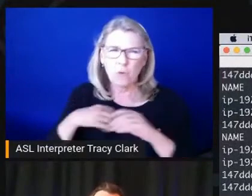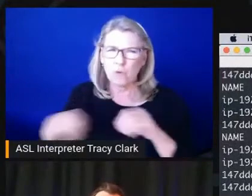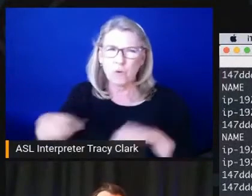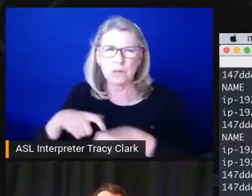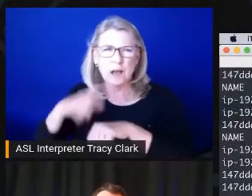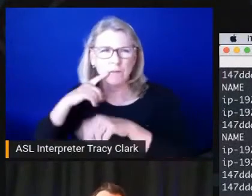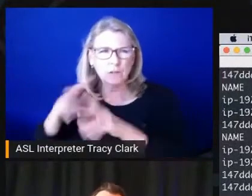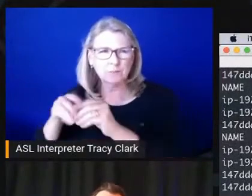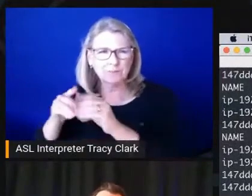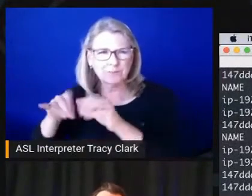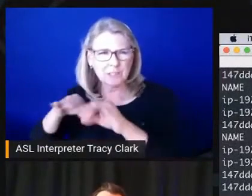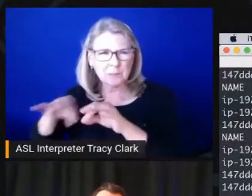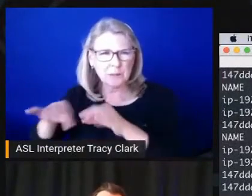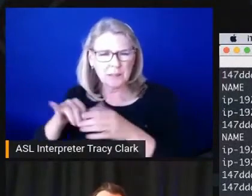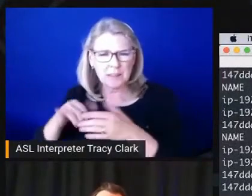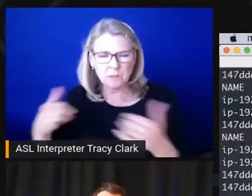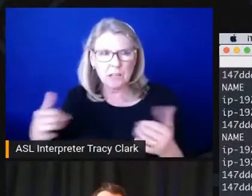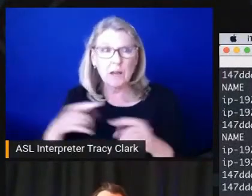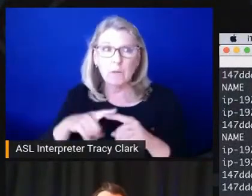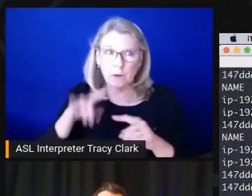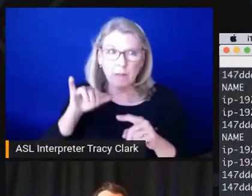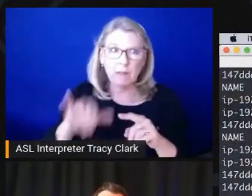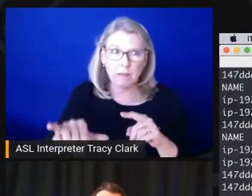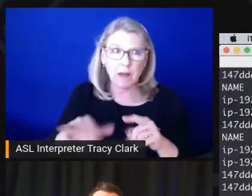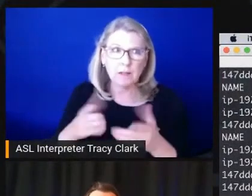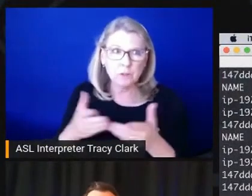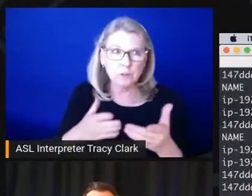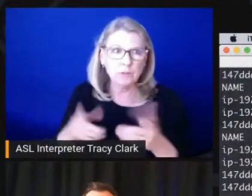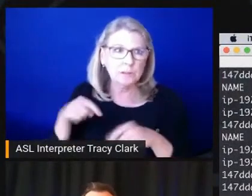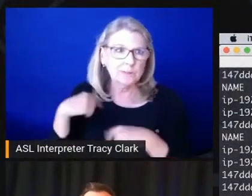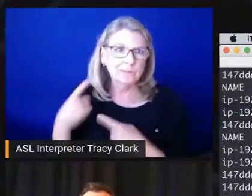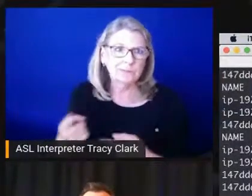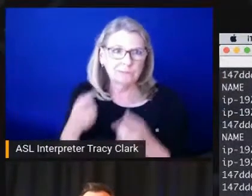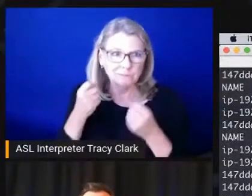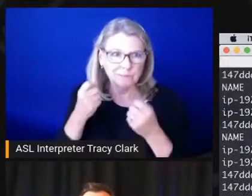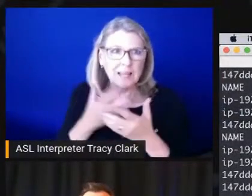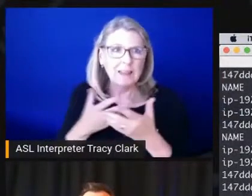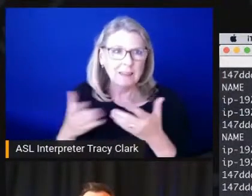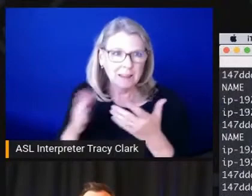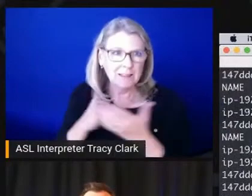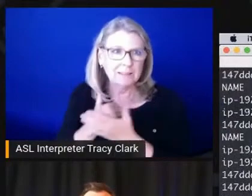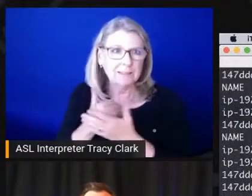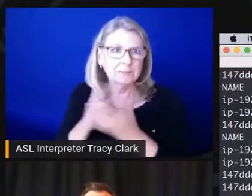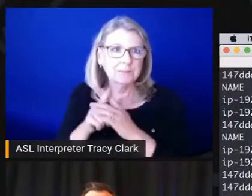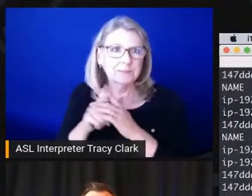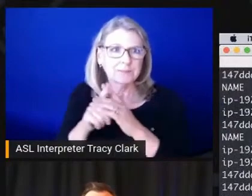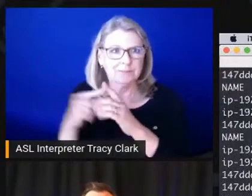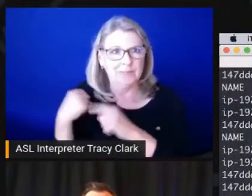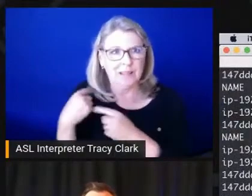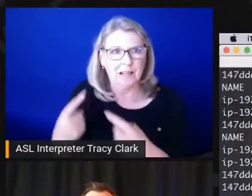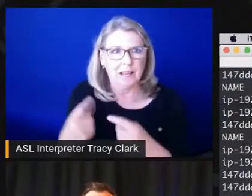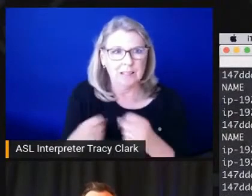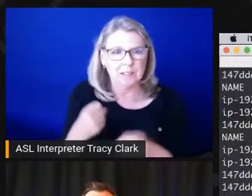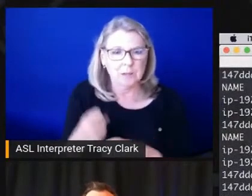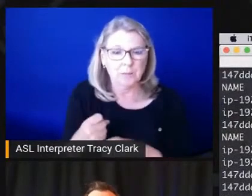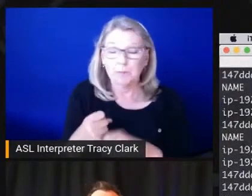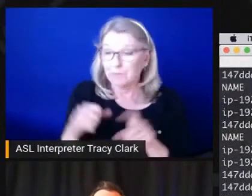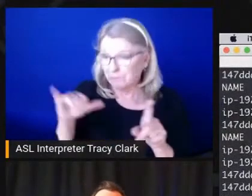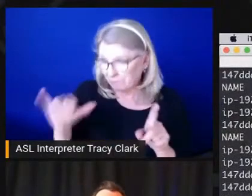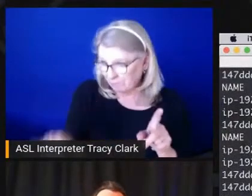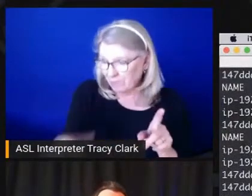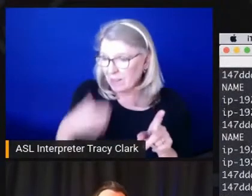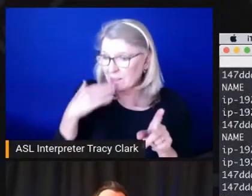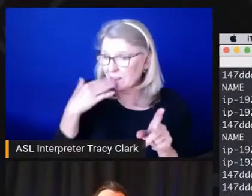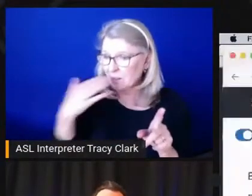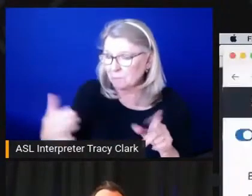done a lot of stuff in the last year. That's correct. Thanks for reminding about that, Justin. So let's go back and